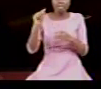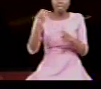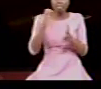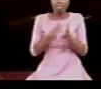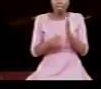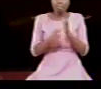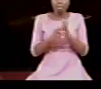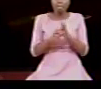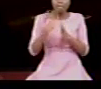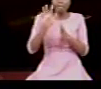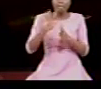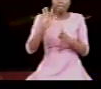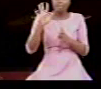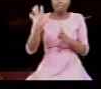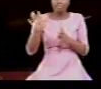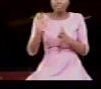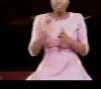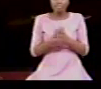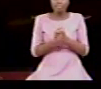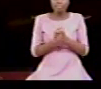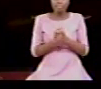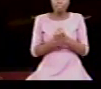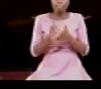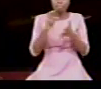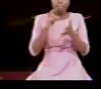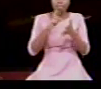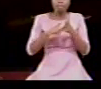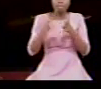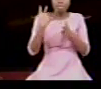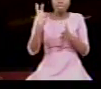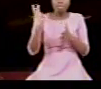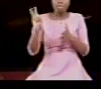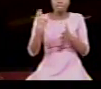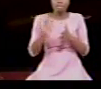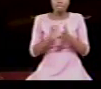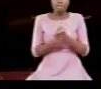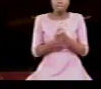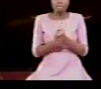55. Isaiah 55 from verse 6.